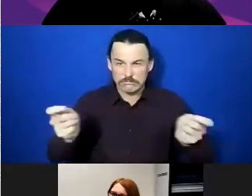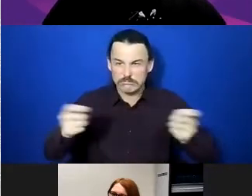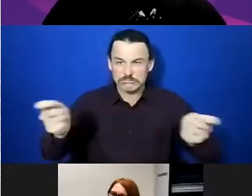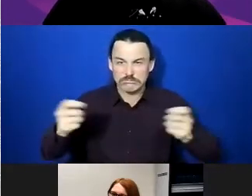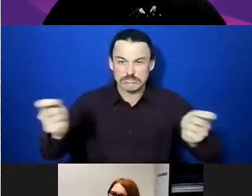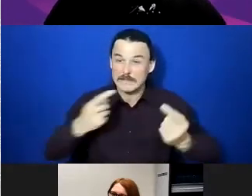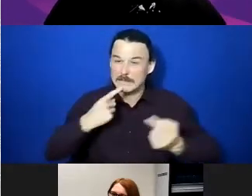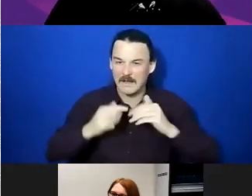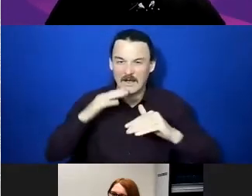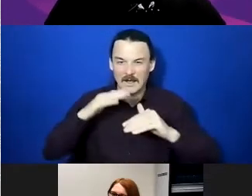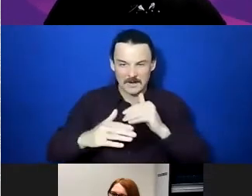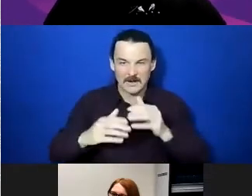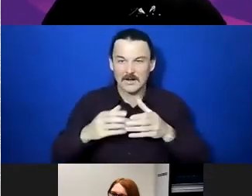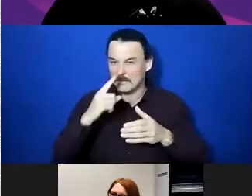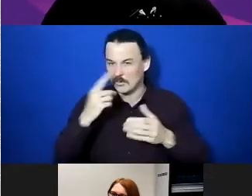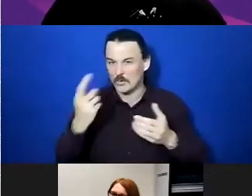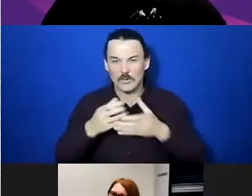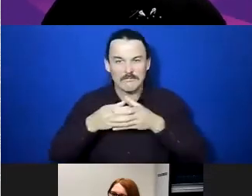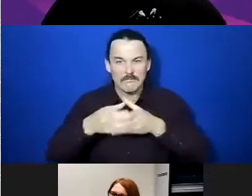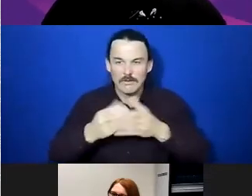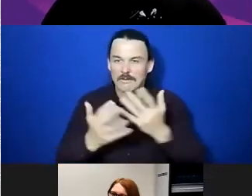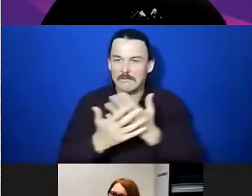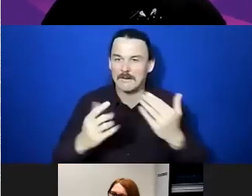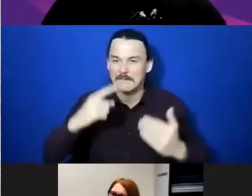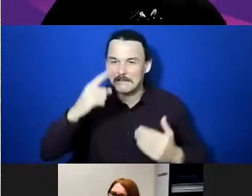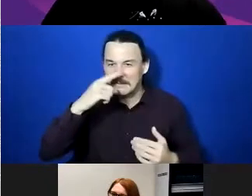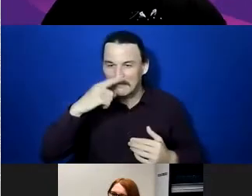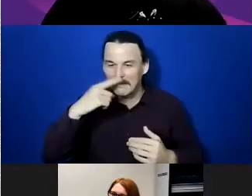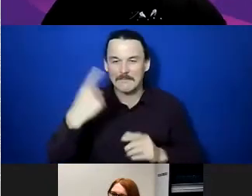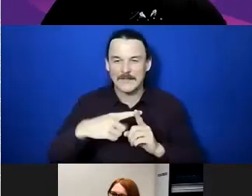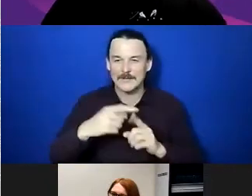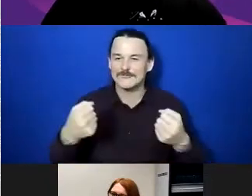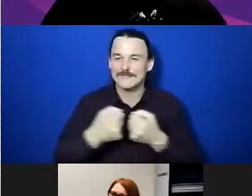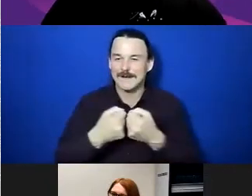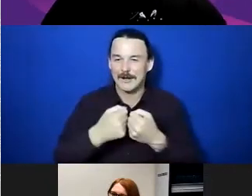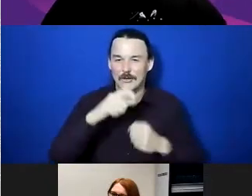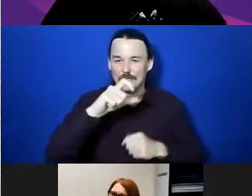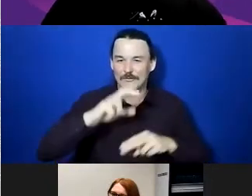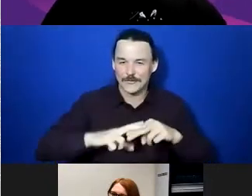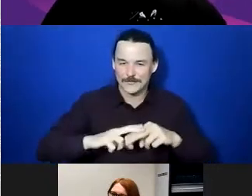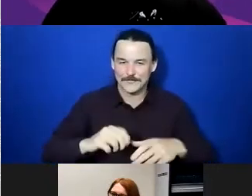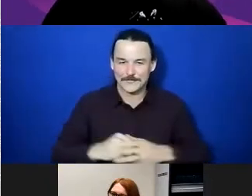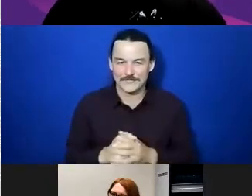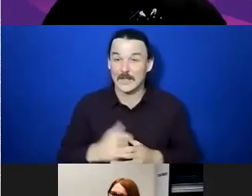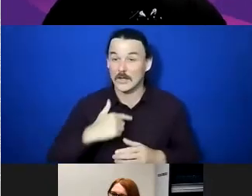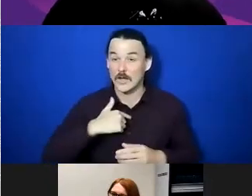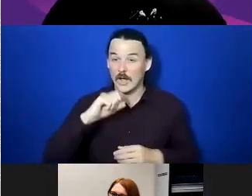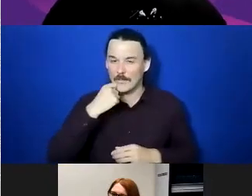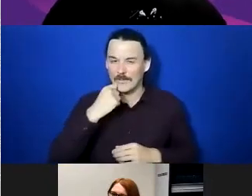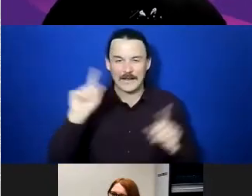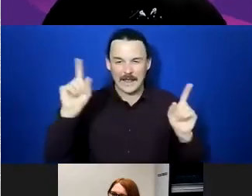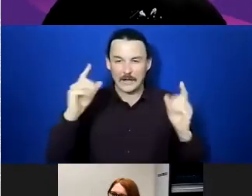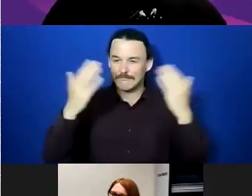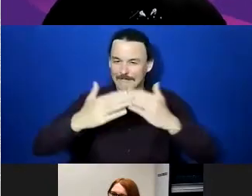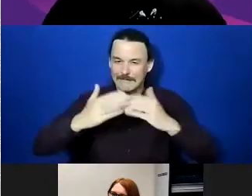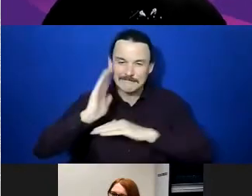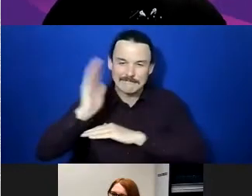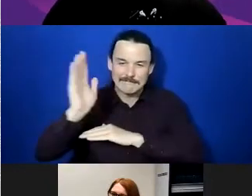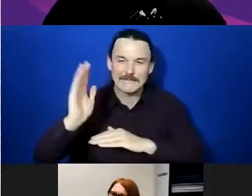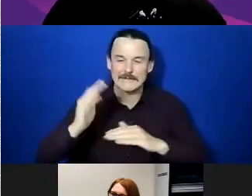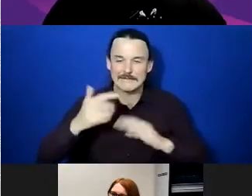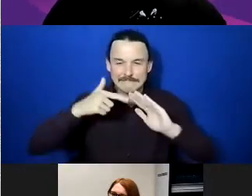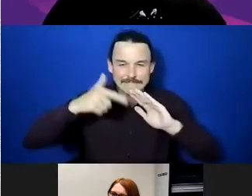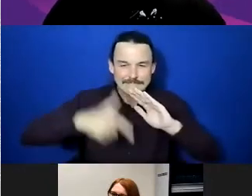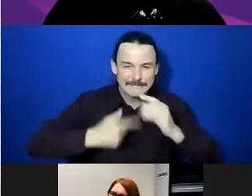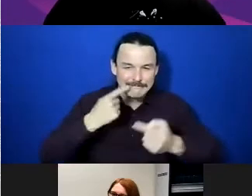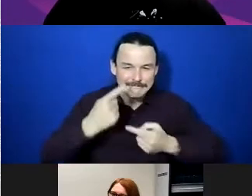evening. I will be adding to the conversation by digging deeper into the use of chloroform by three serial